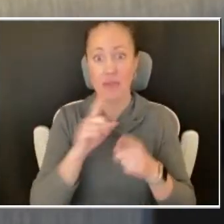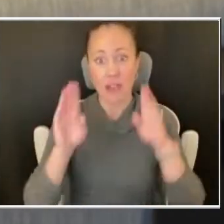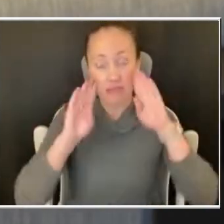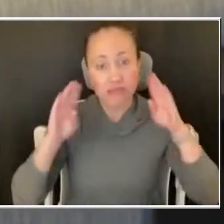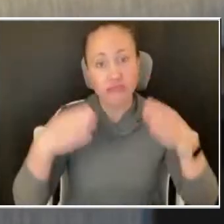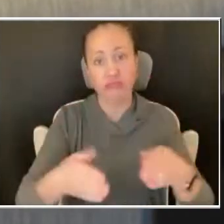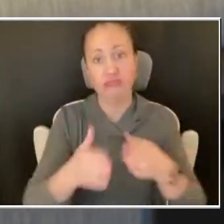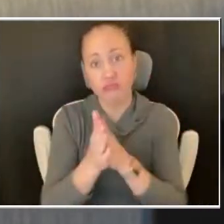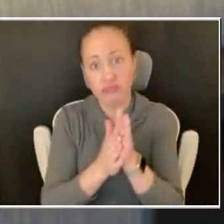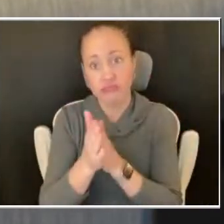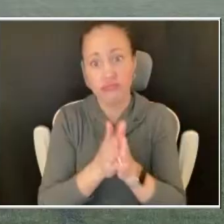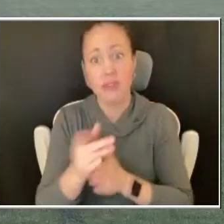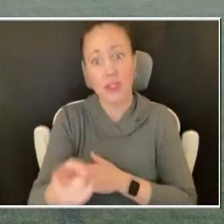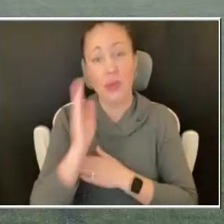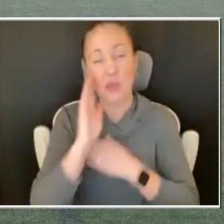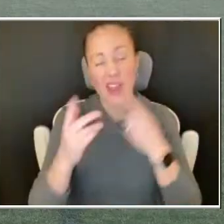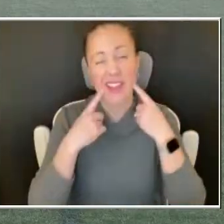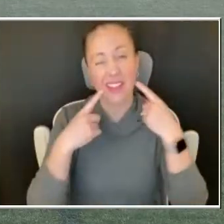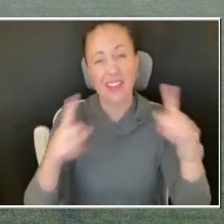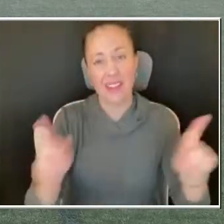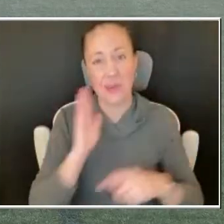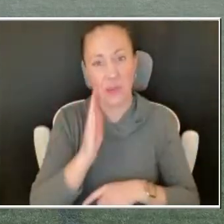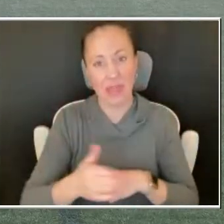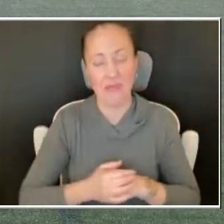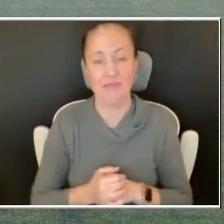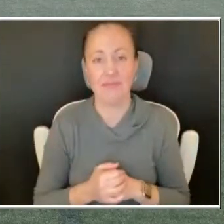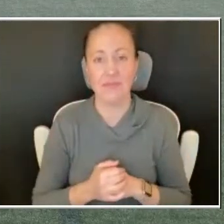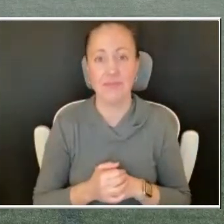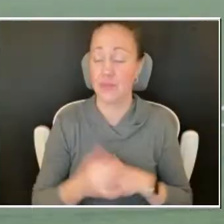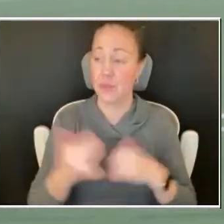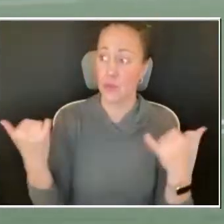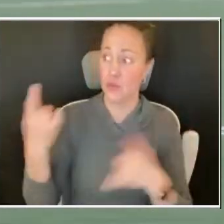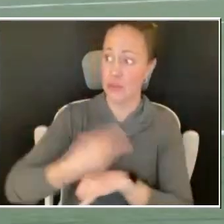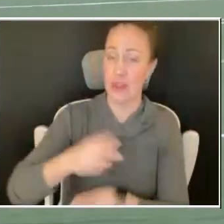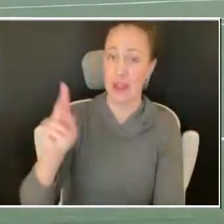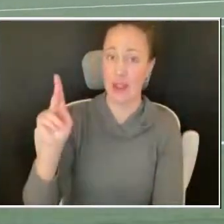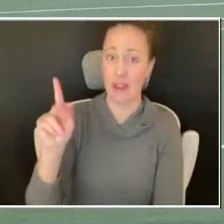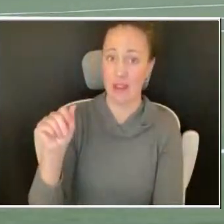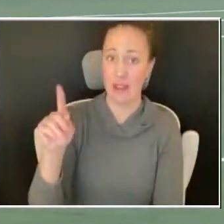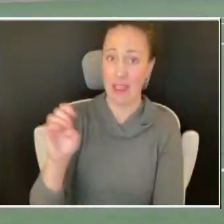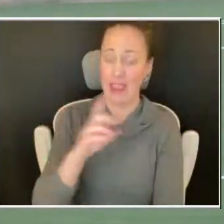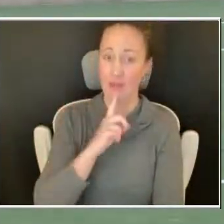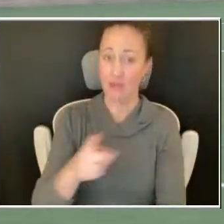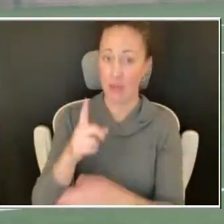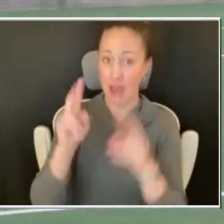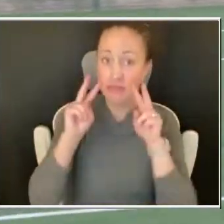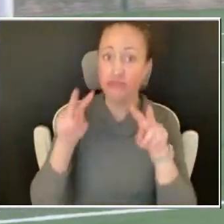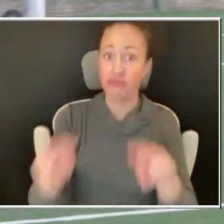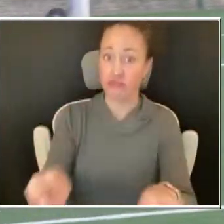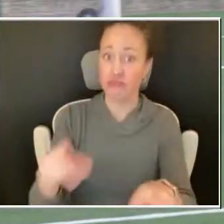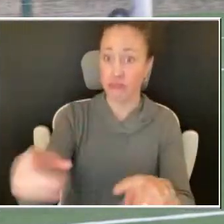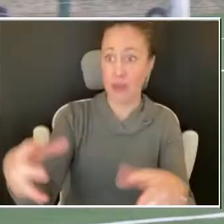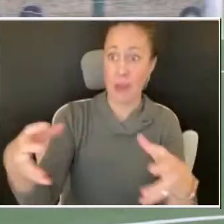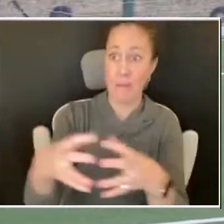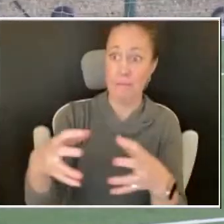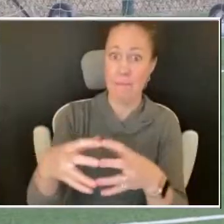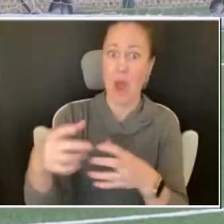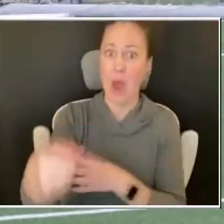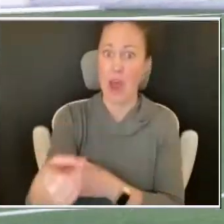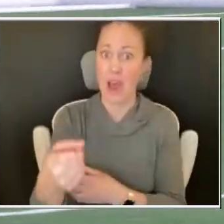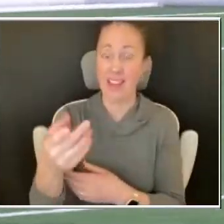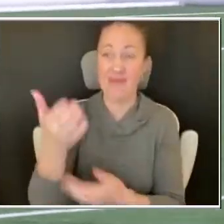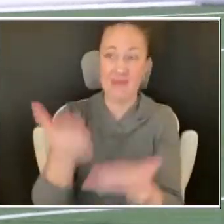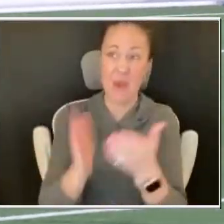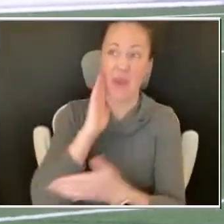out. There will be a victory on the other side. As for Kate today, she's keeping her eye on the ball and an almost certain D1 college